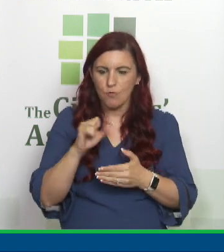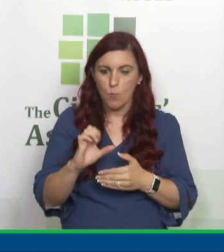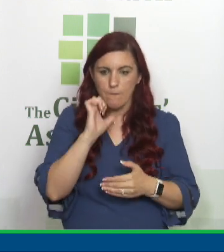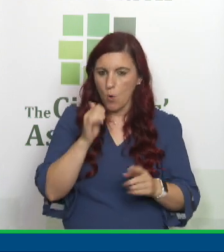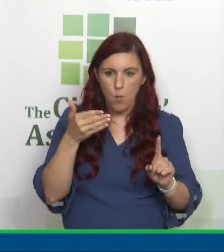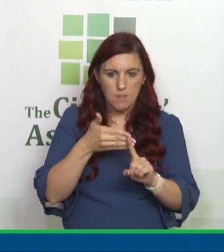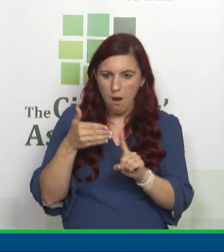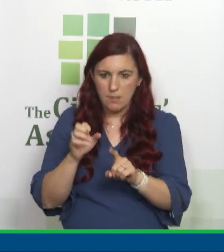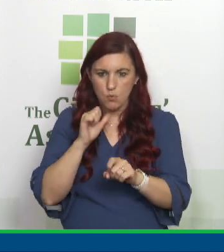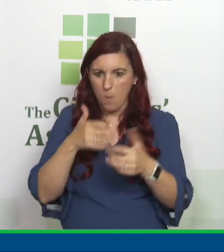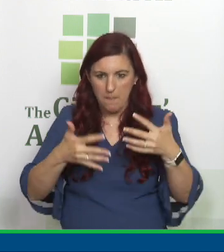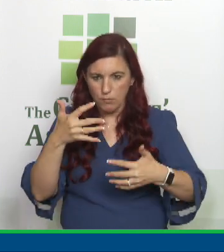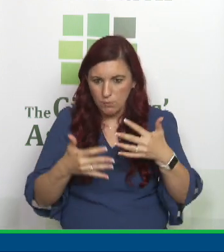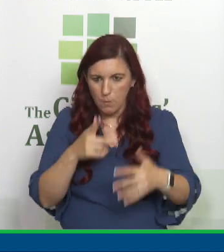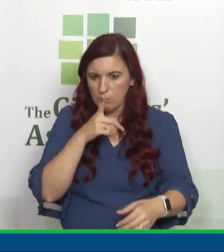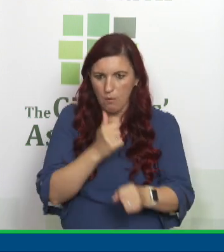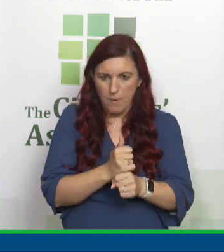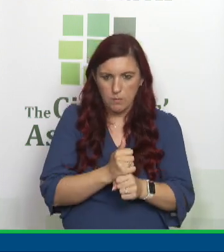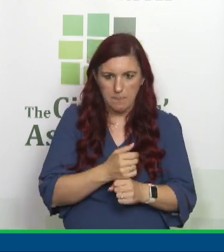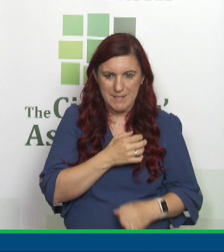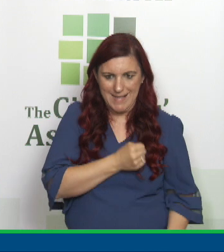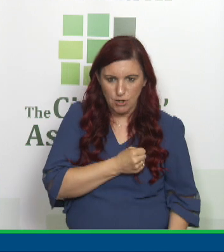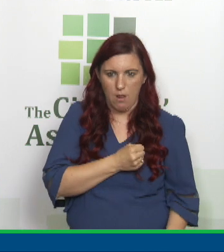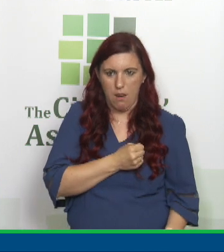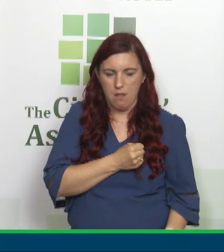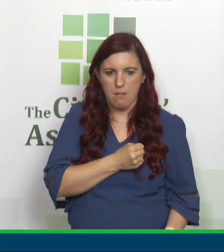any metrics in relation to the possession offences.